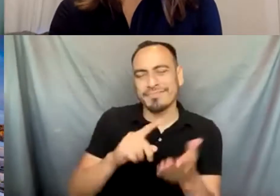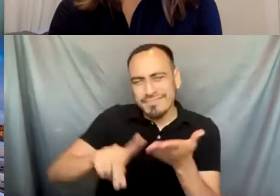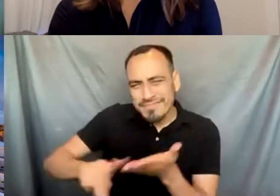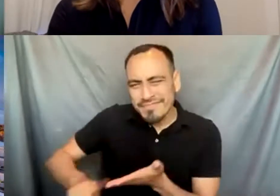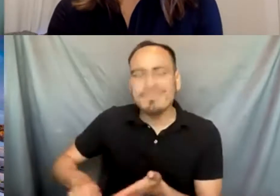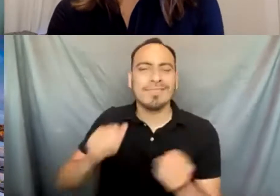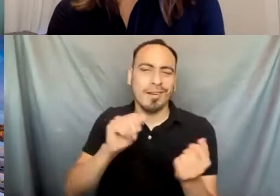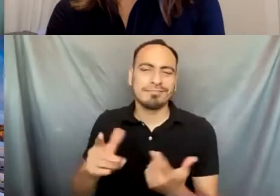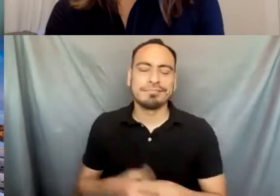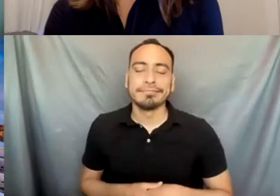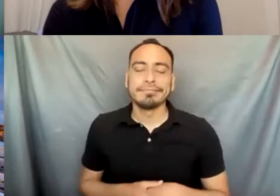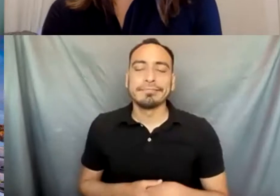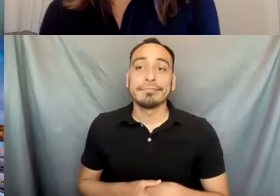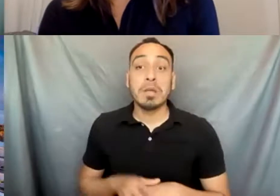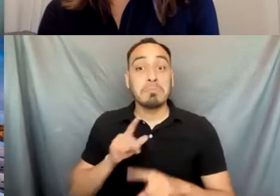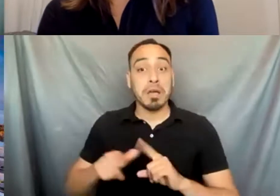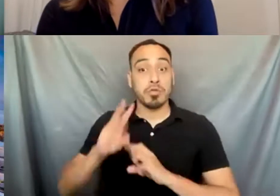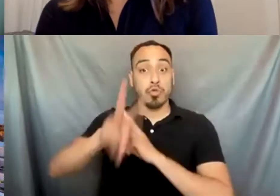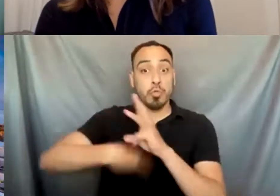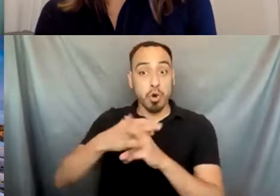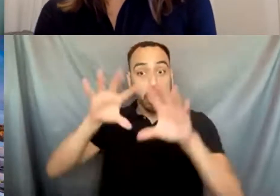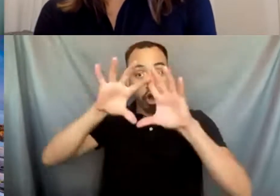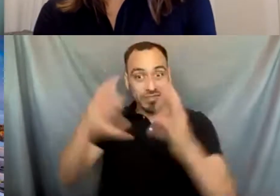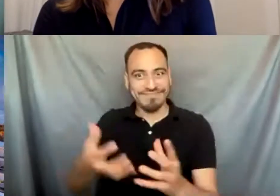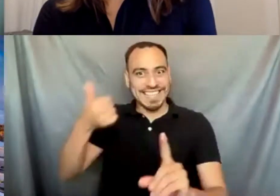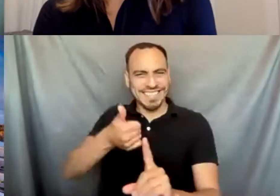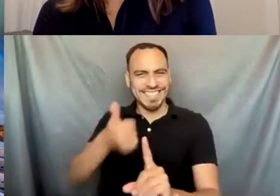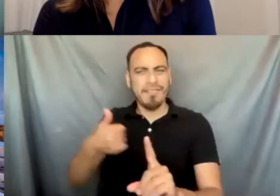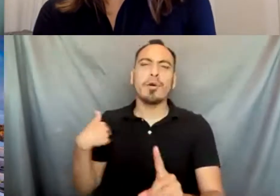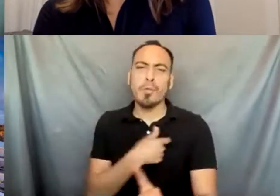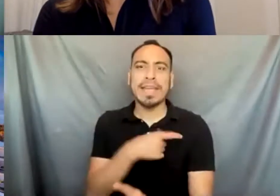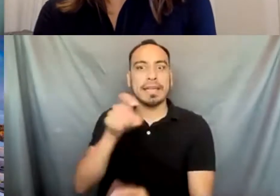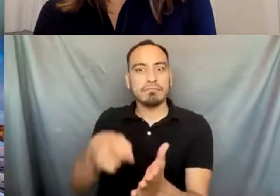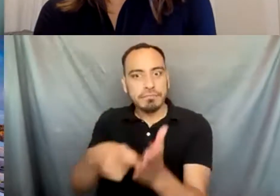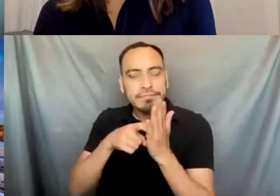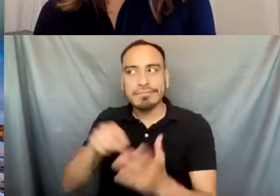worldwide, there's going to be a need for more good vaccines, and